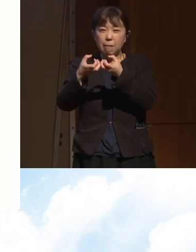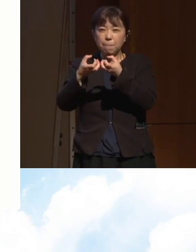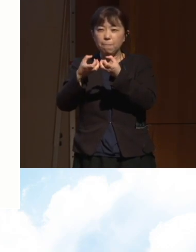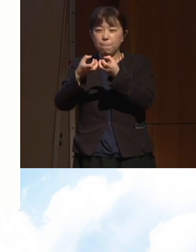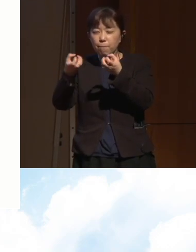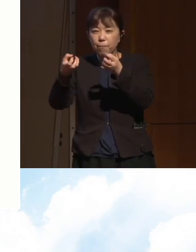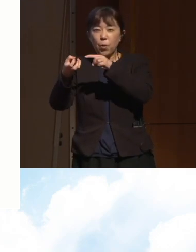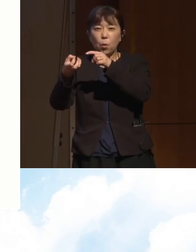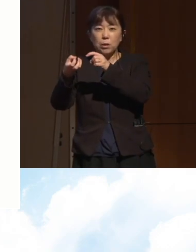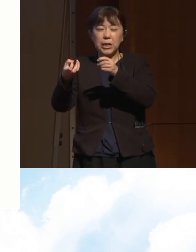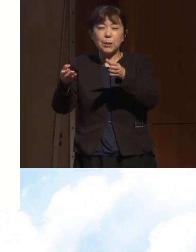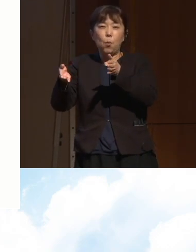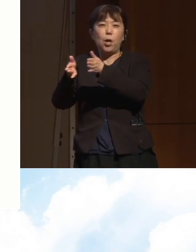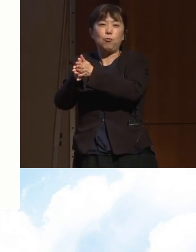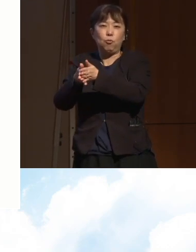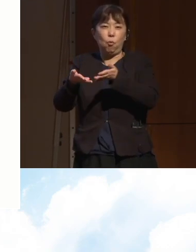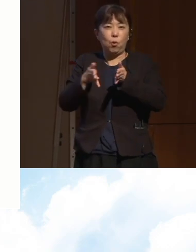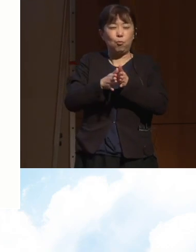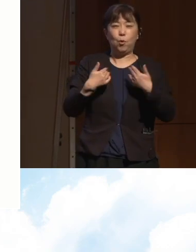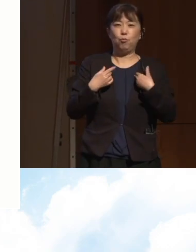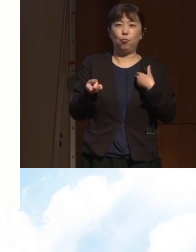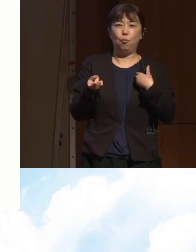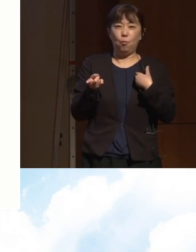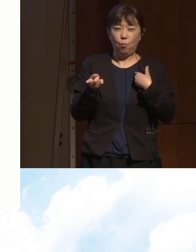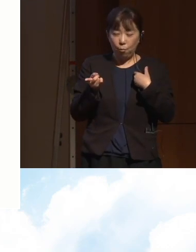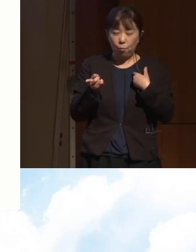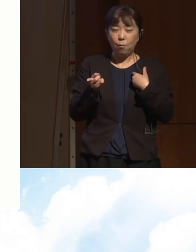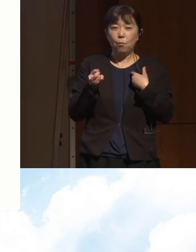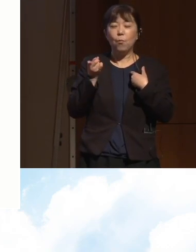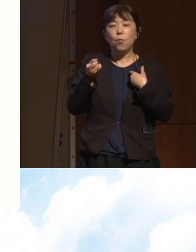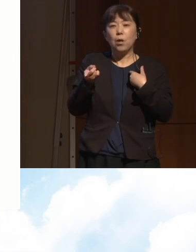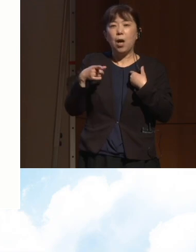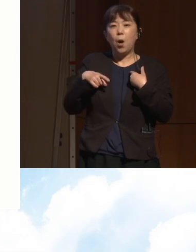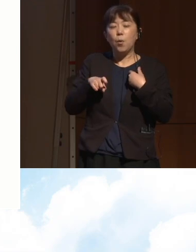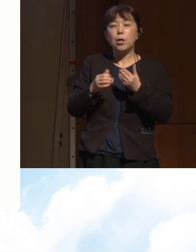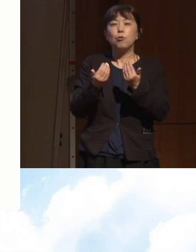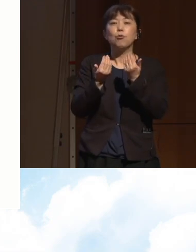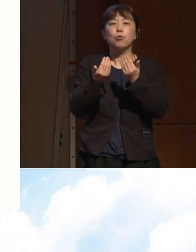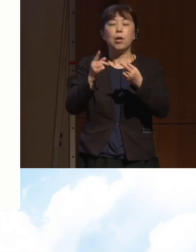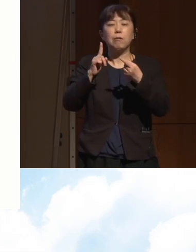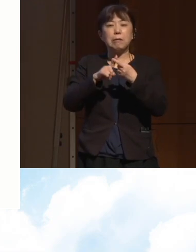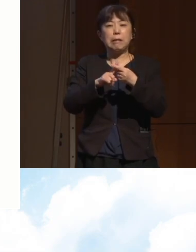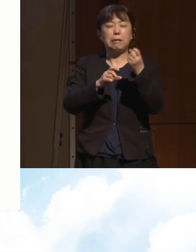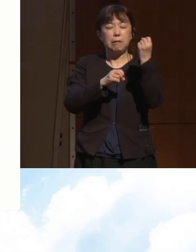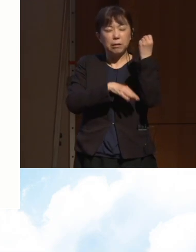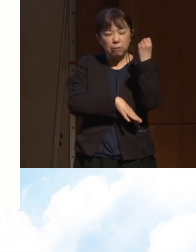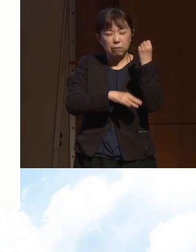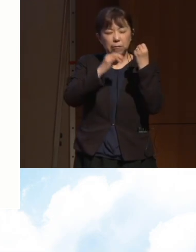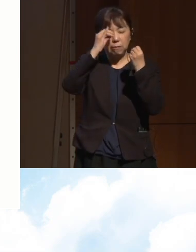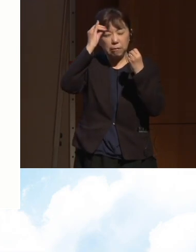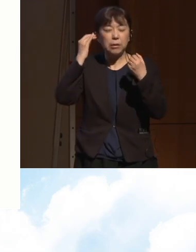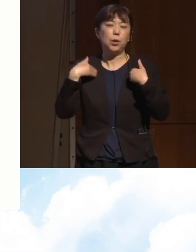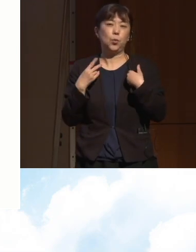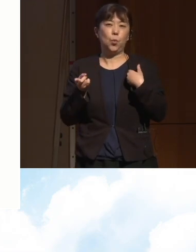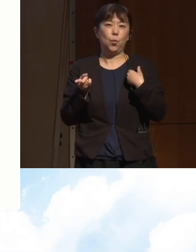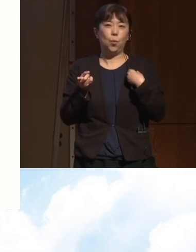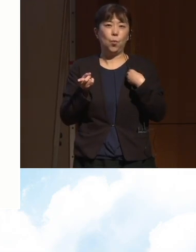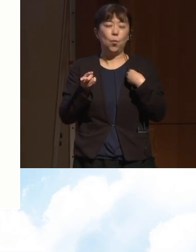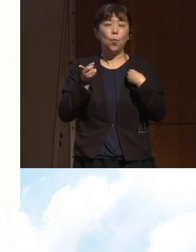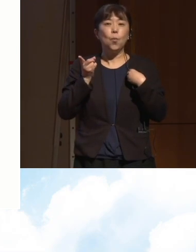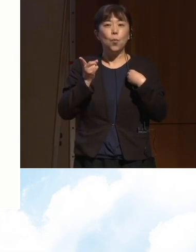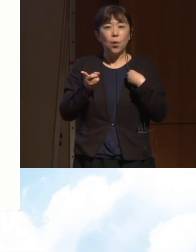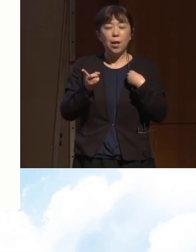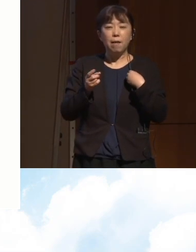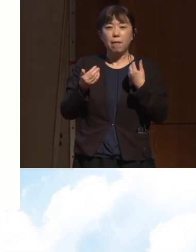fundamental basic virology that was needed when I was approaching developing an antibody to block